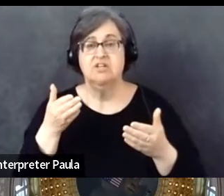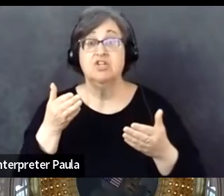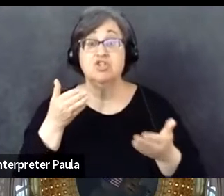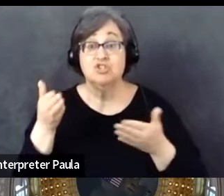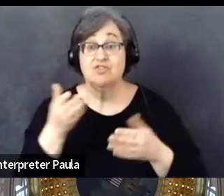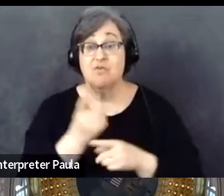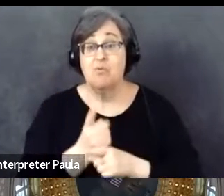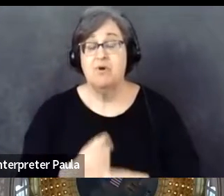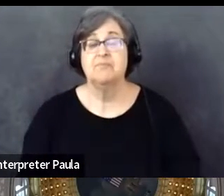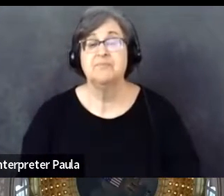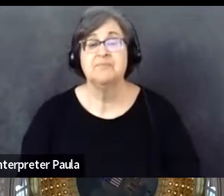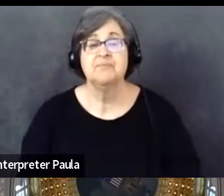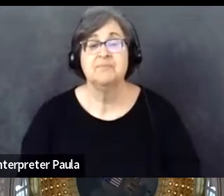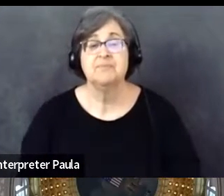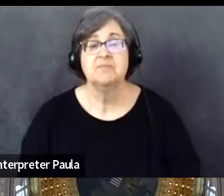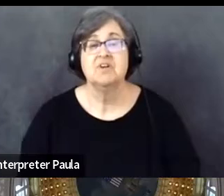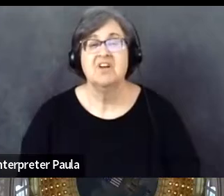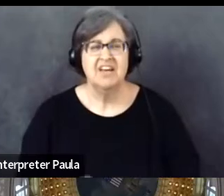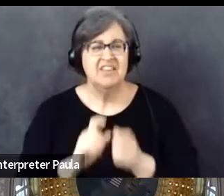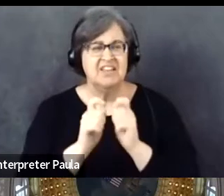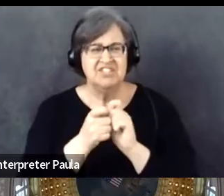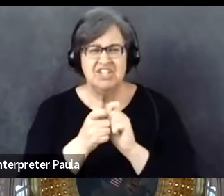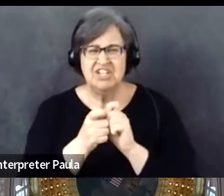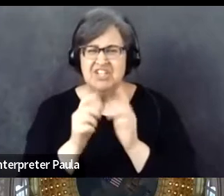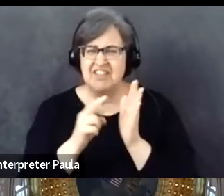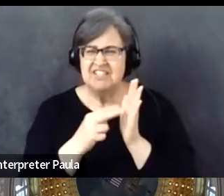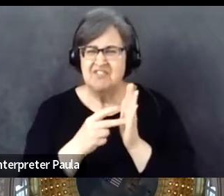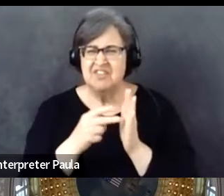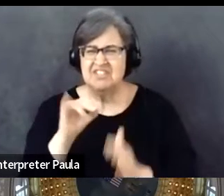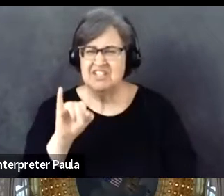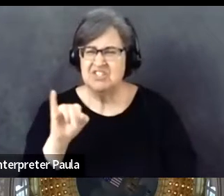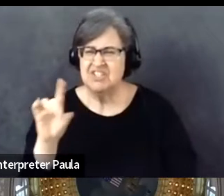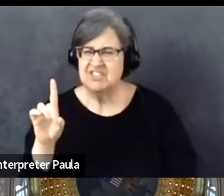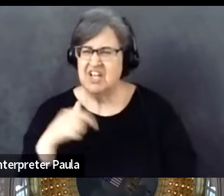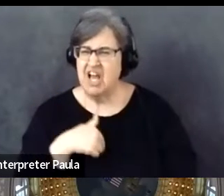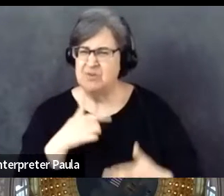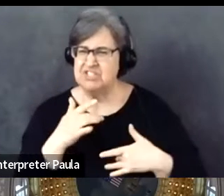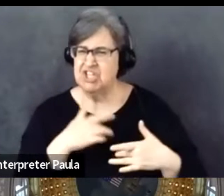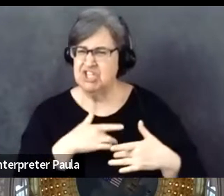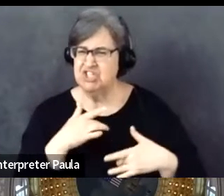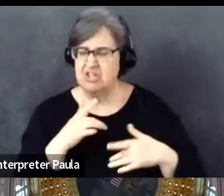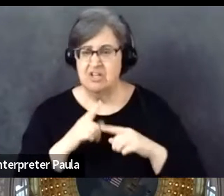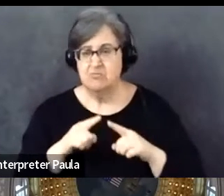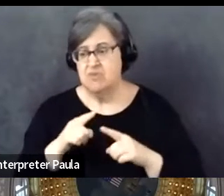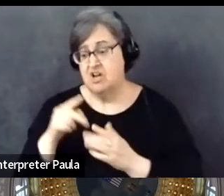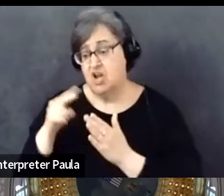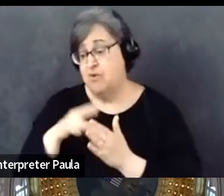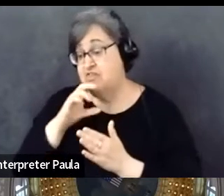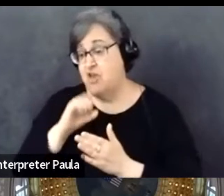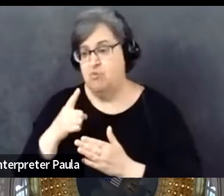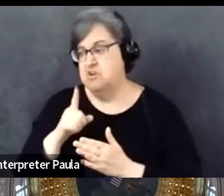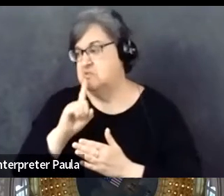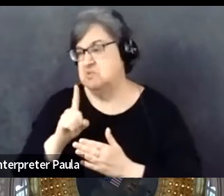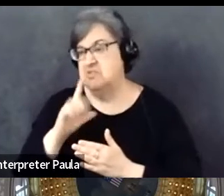there. It also changed the definition of intellectual disability, which I was a little concerned with at first, and then I read the old one, and it's